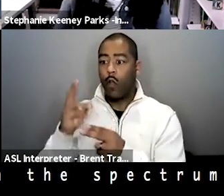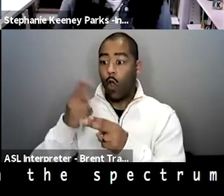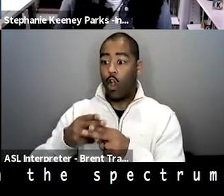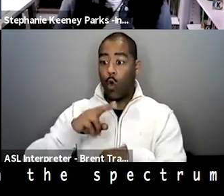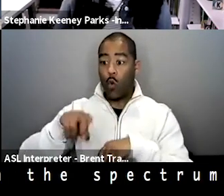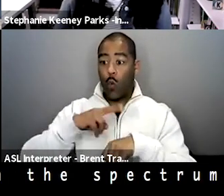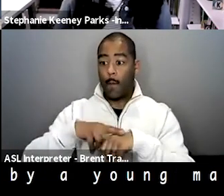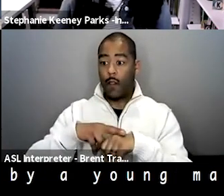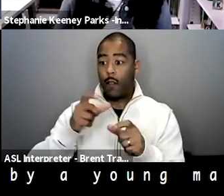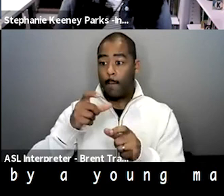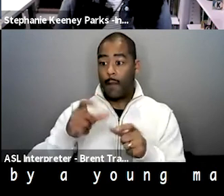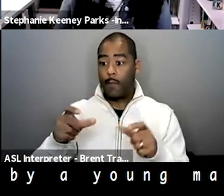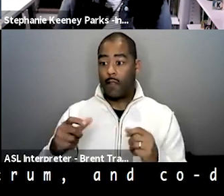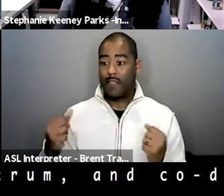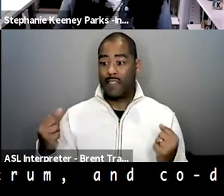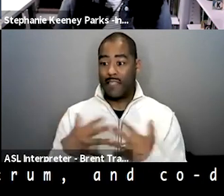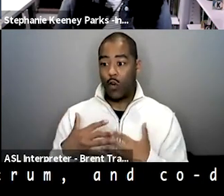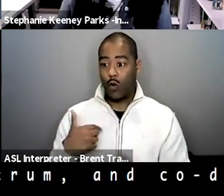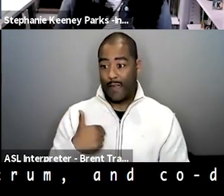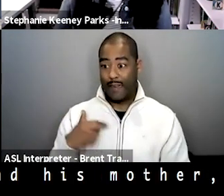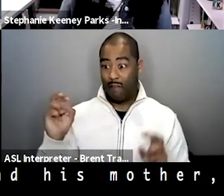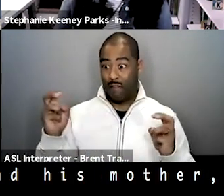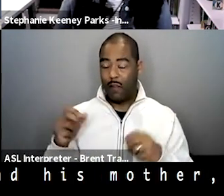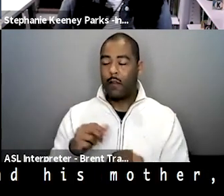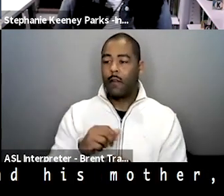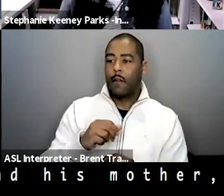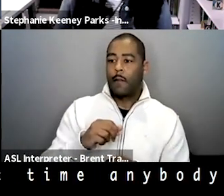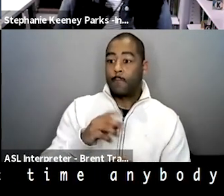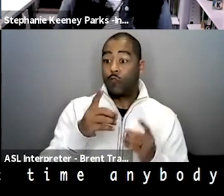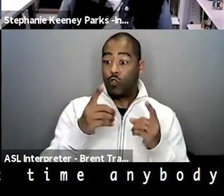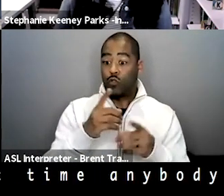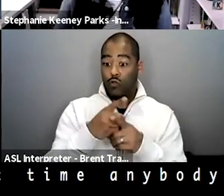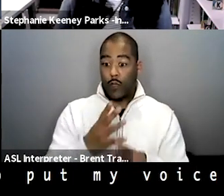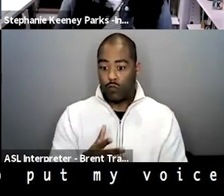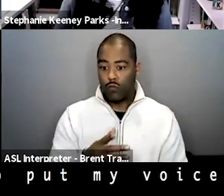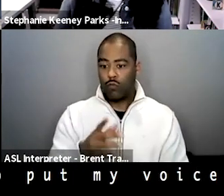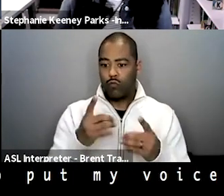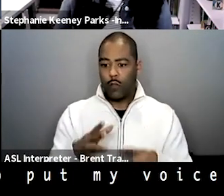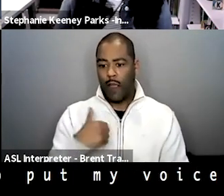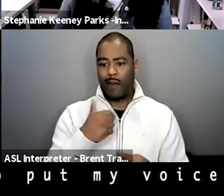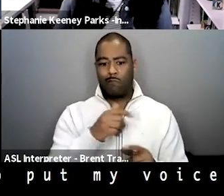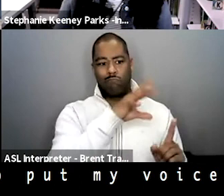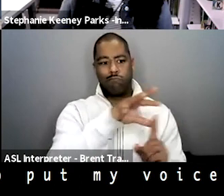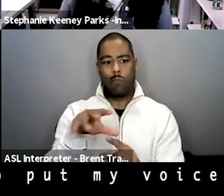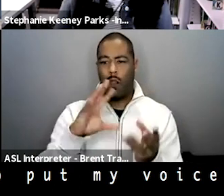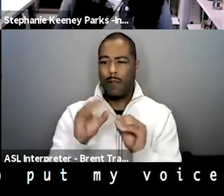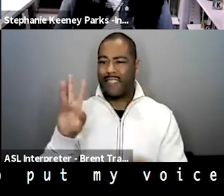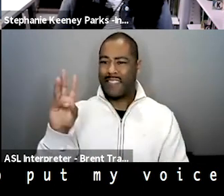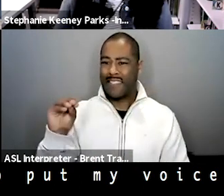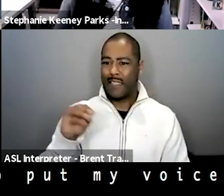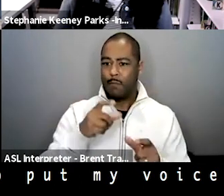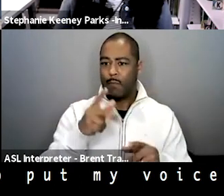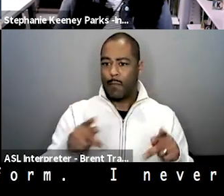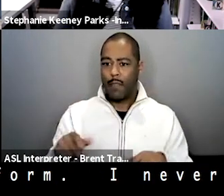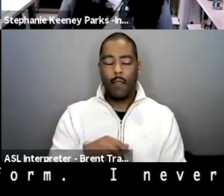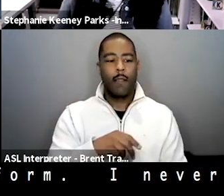people on the spectrum. It's directed by a young man on the spectrum, co-directed by him and his mother. And it was the first time anybody had wanted to put my voice